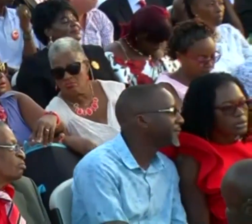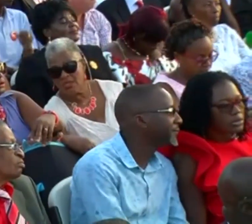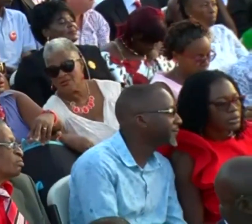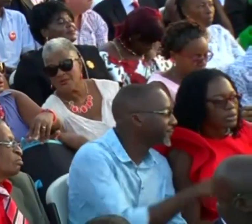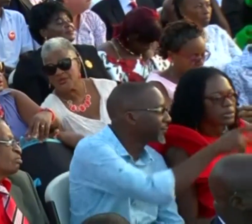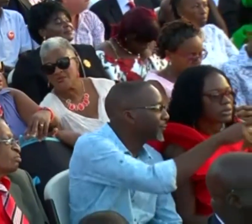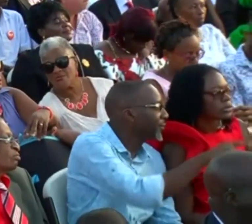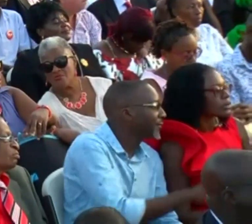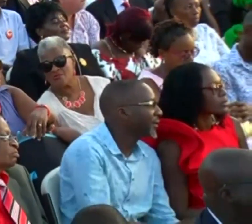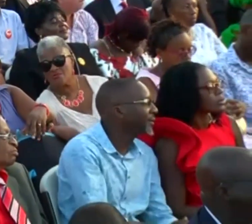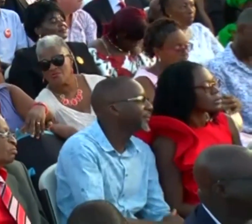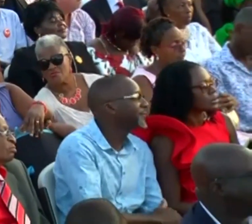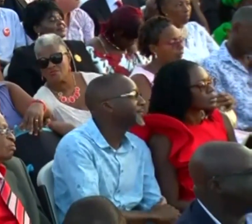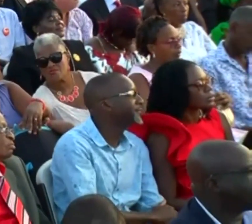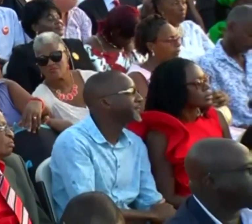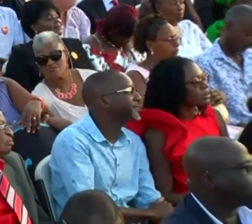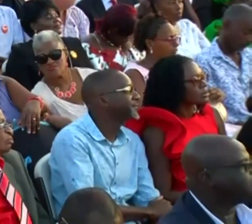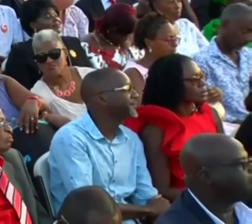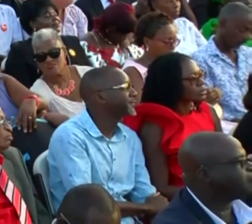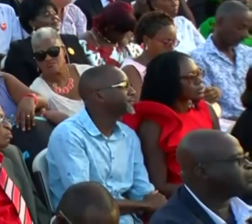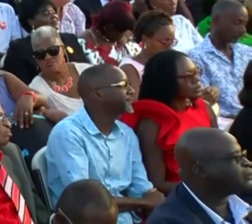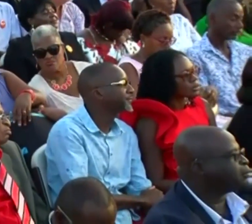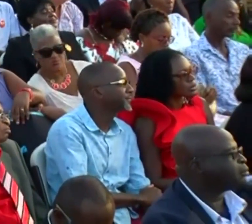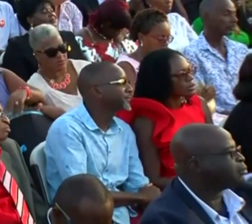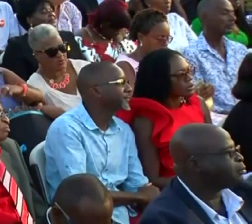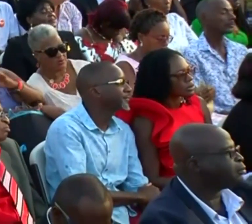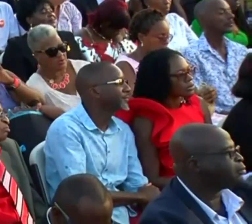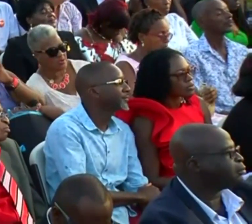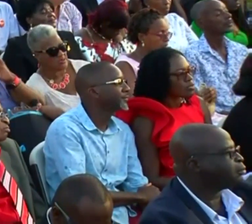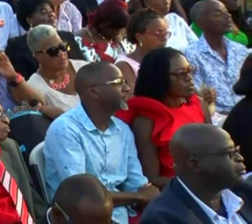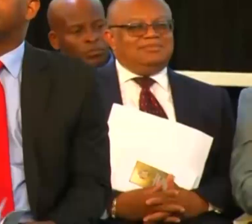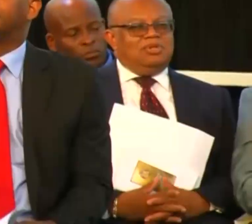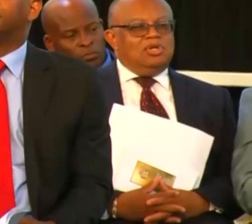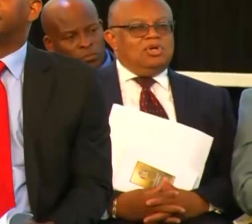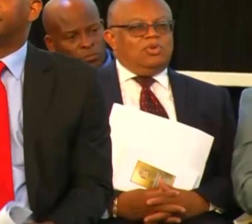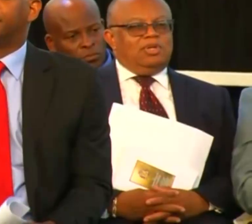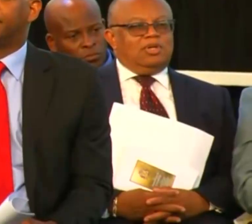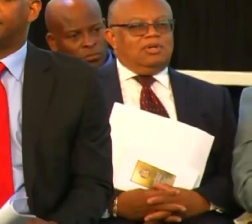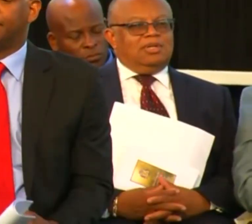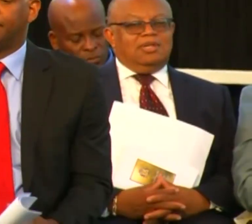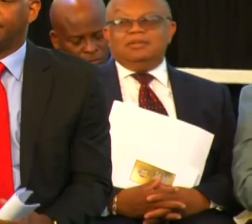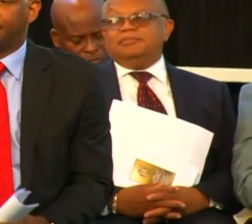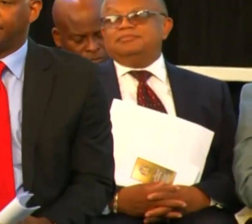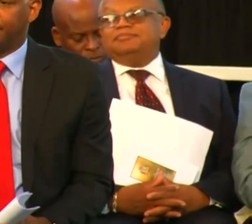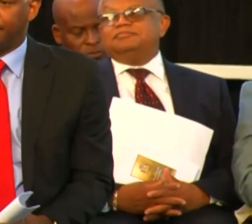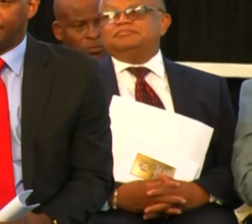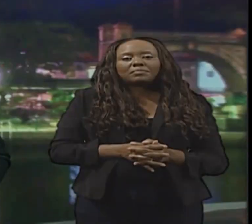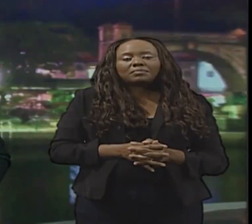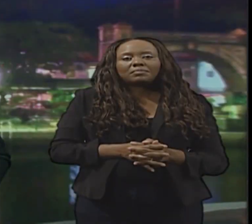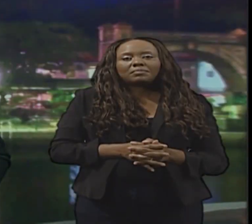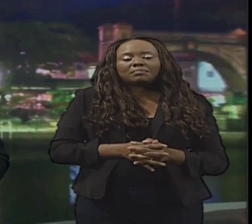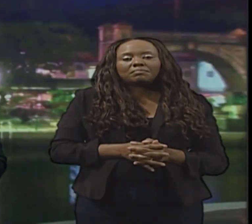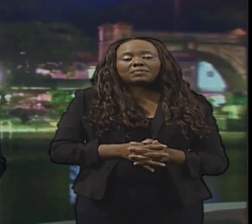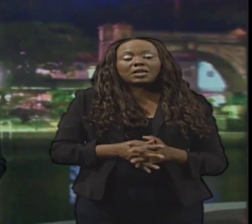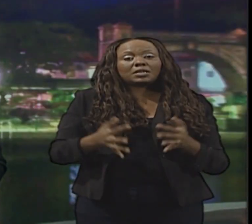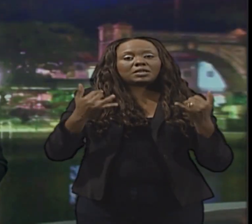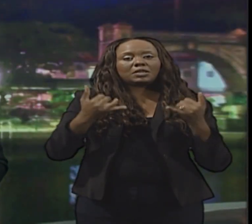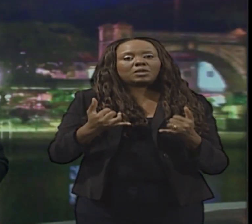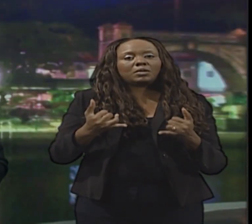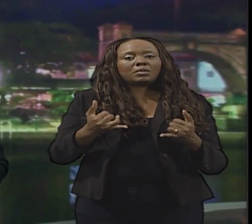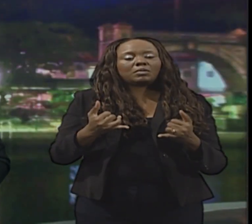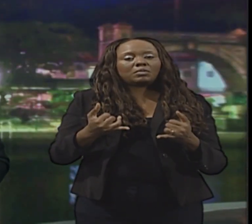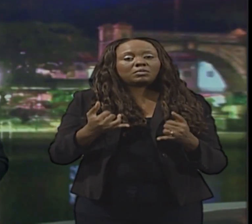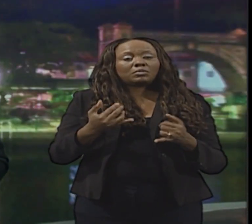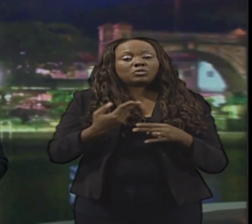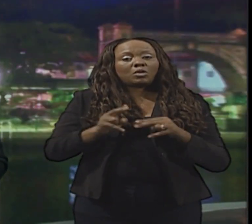Do otherwise, and pay the price. Kareem Smith, Cbc News. Thanks, Kareem. Well, we